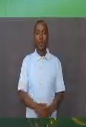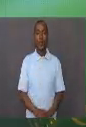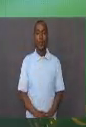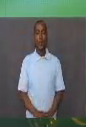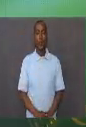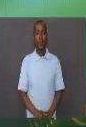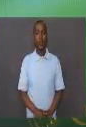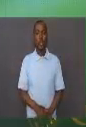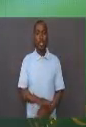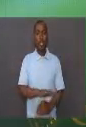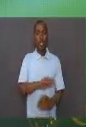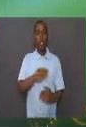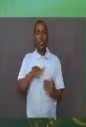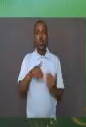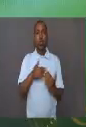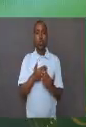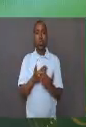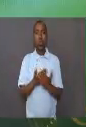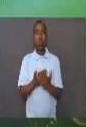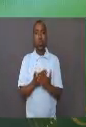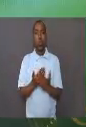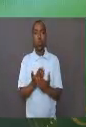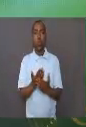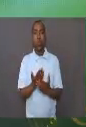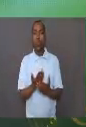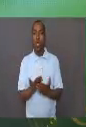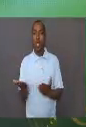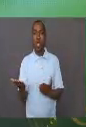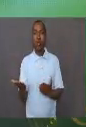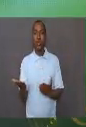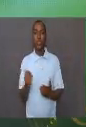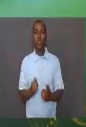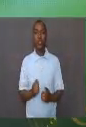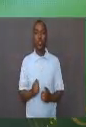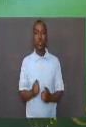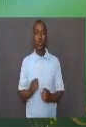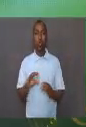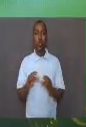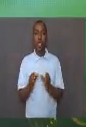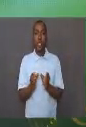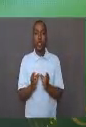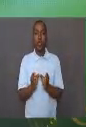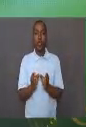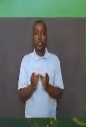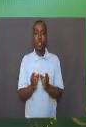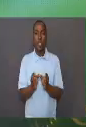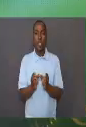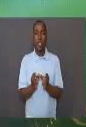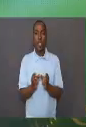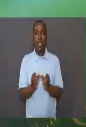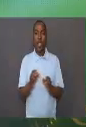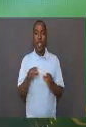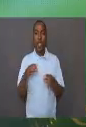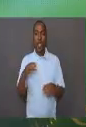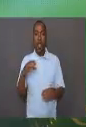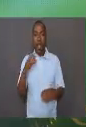All the equipment, like petri dishes, containers, and the culture